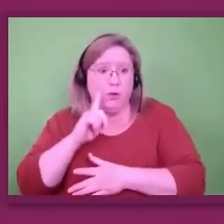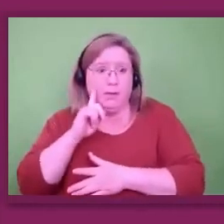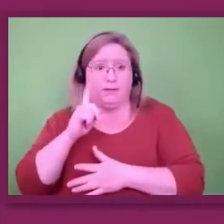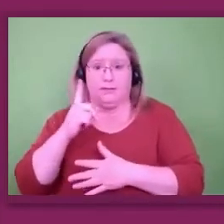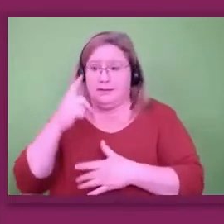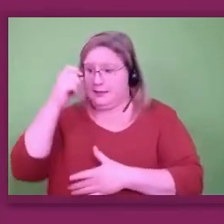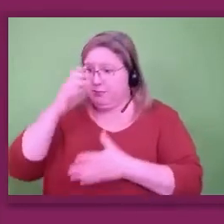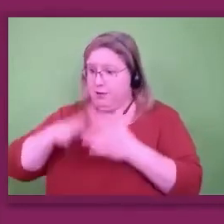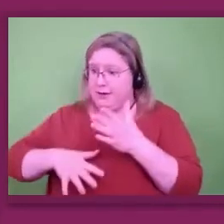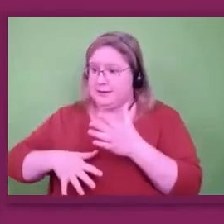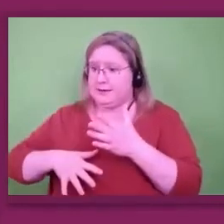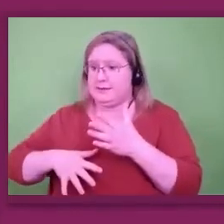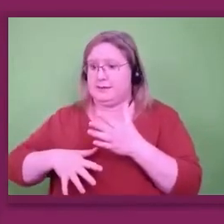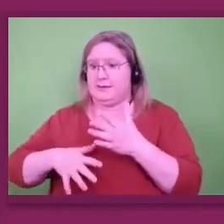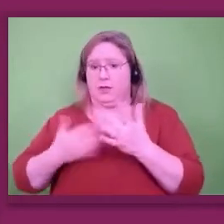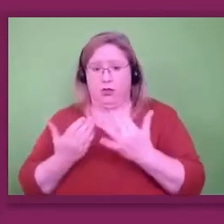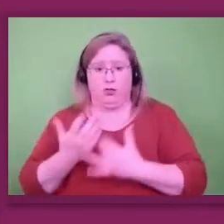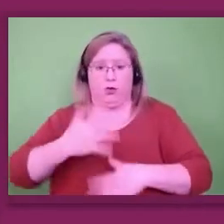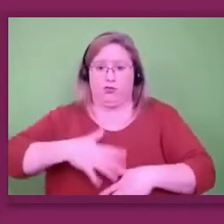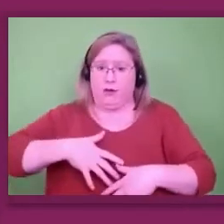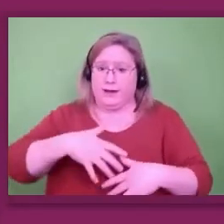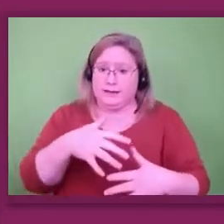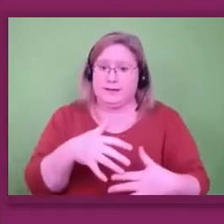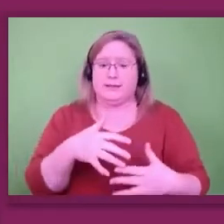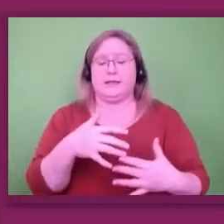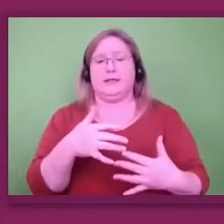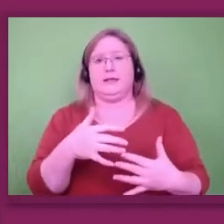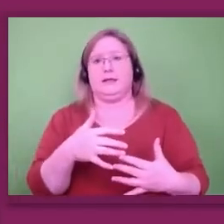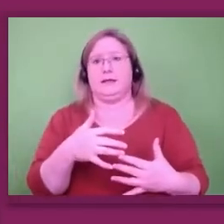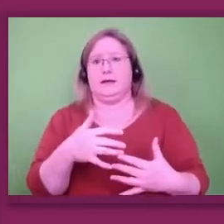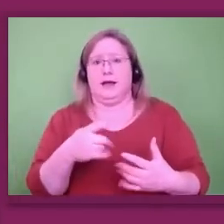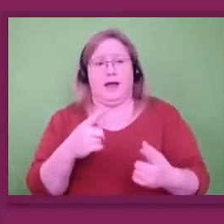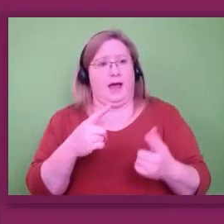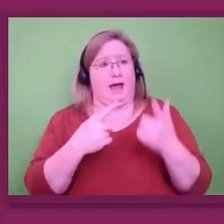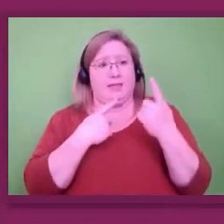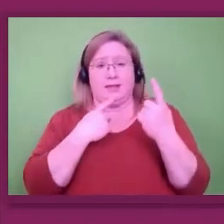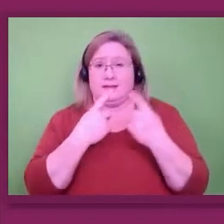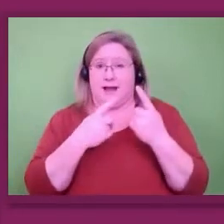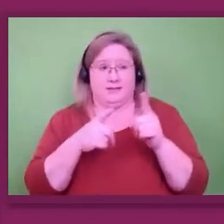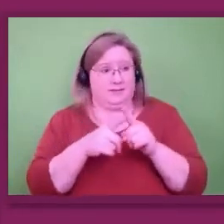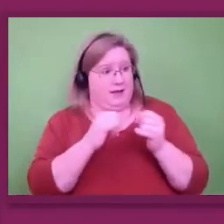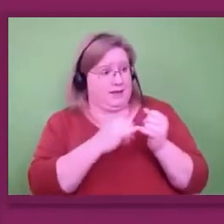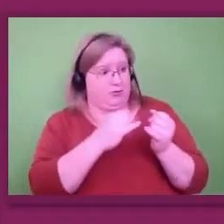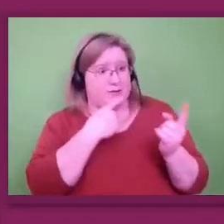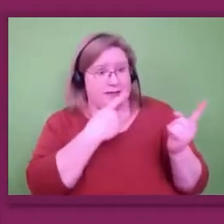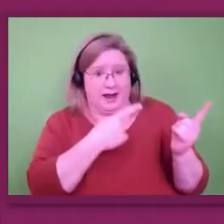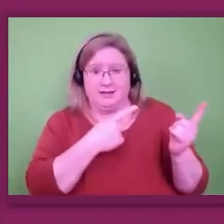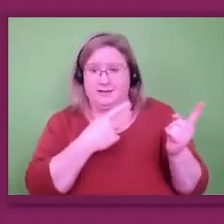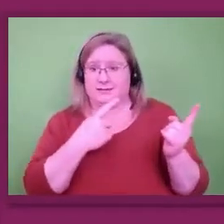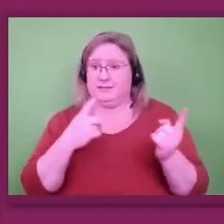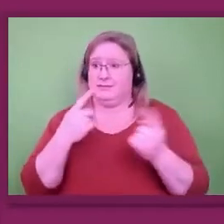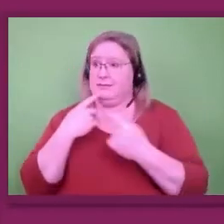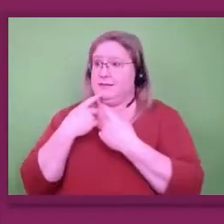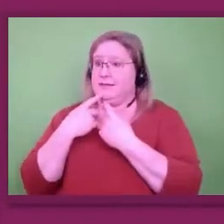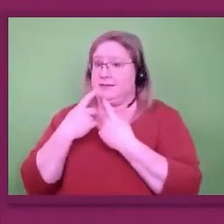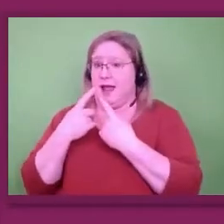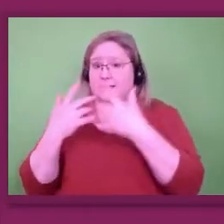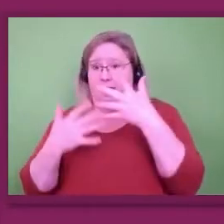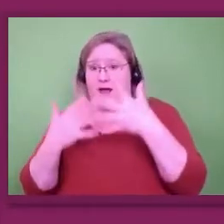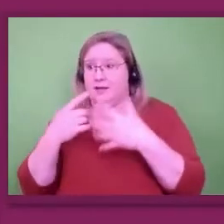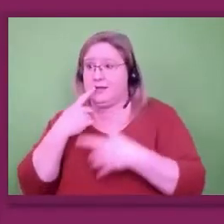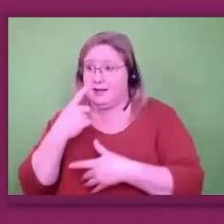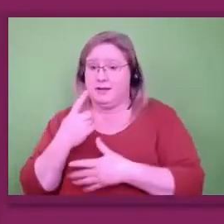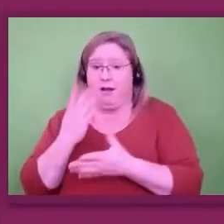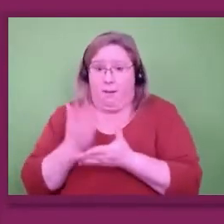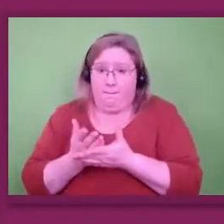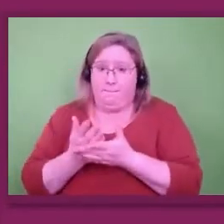their social, physical, and their mental health. And the data, as Sandra picked on, was that Black women are four times more likely